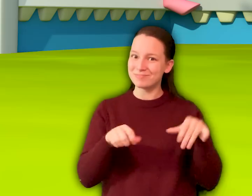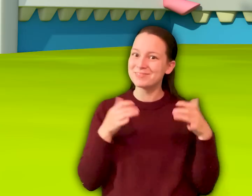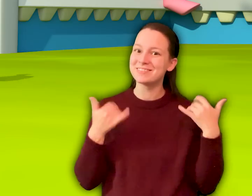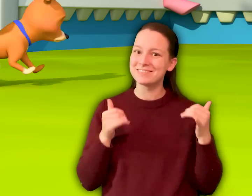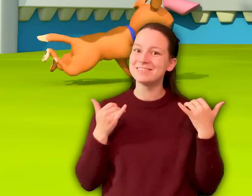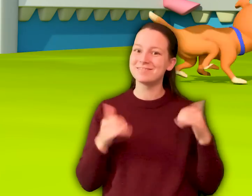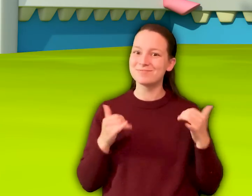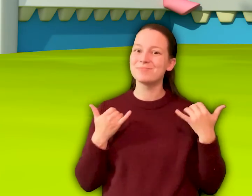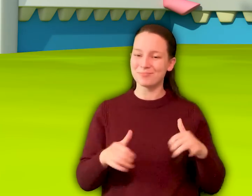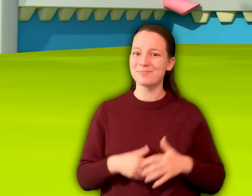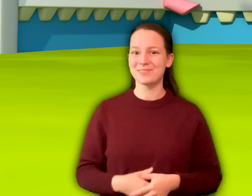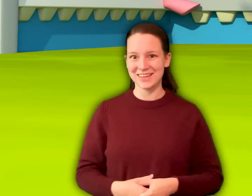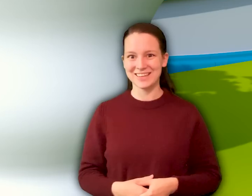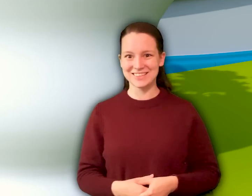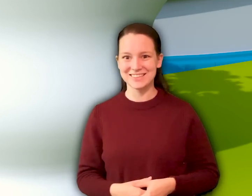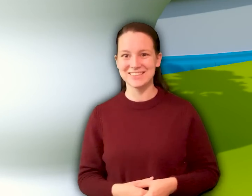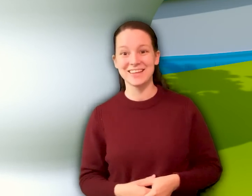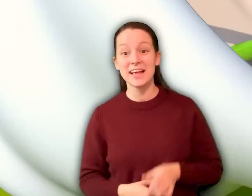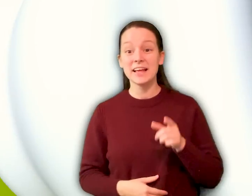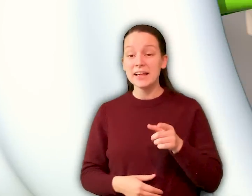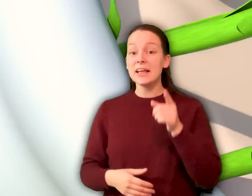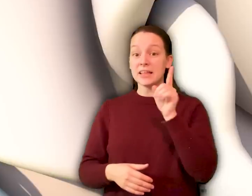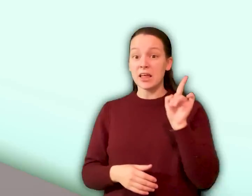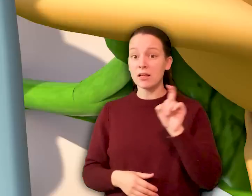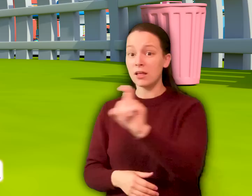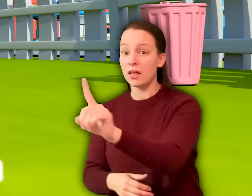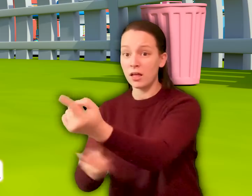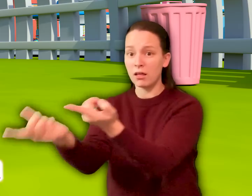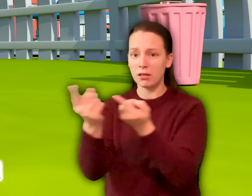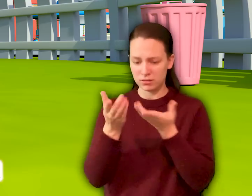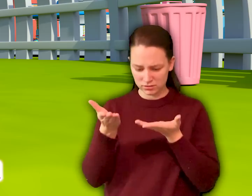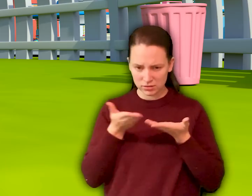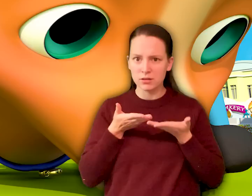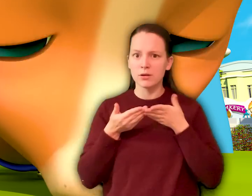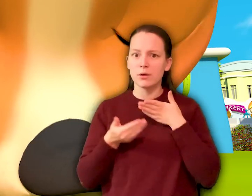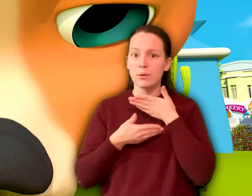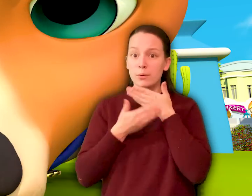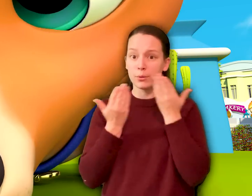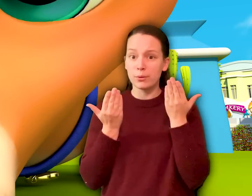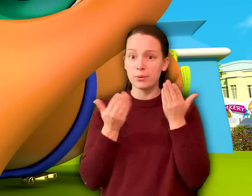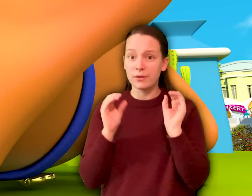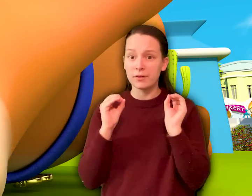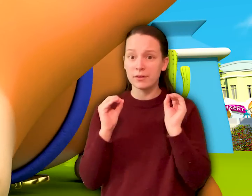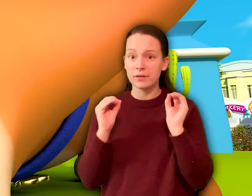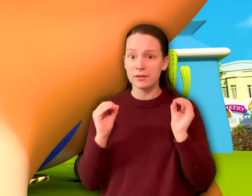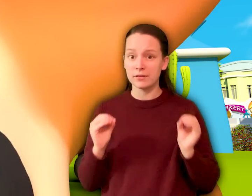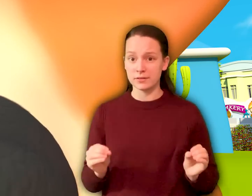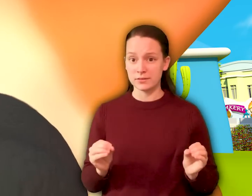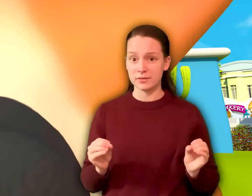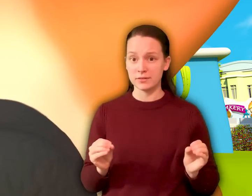that we can play he came back with nothing at all nothing at